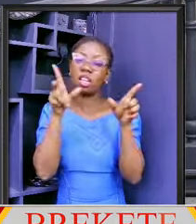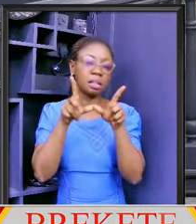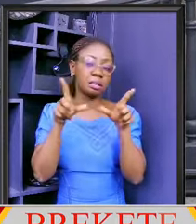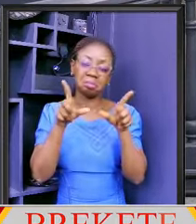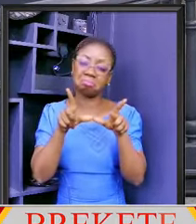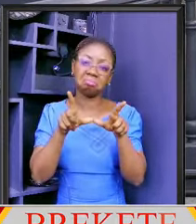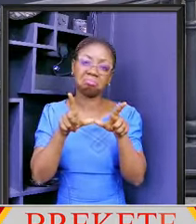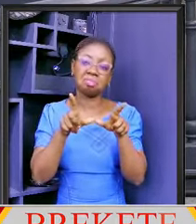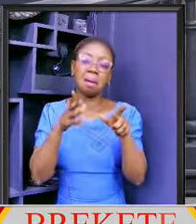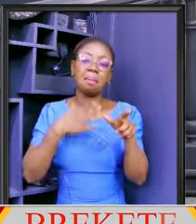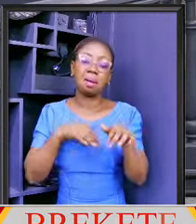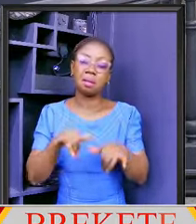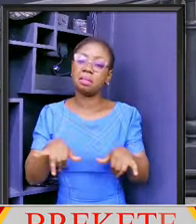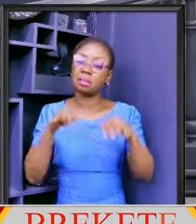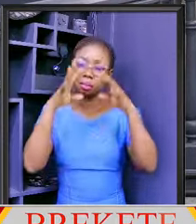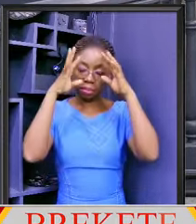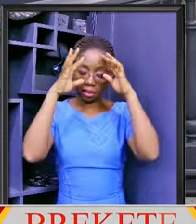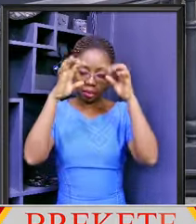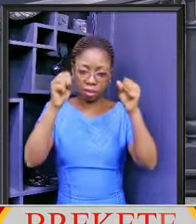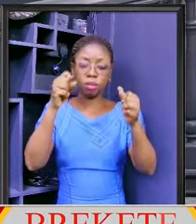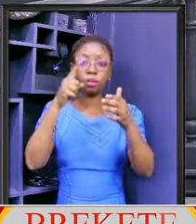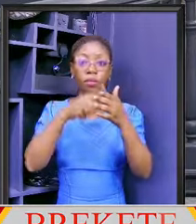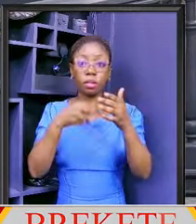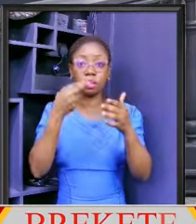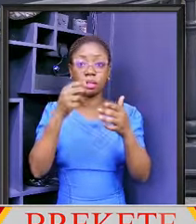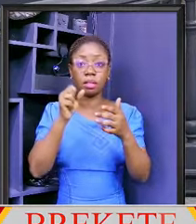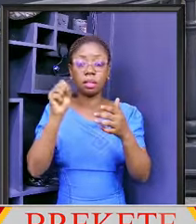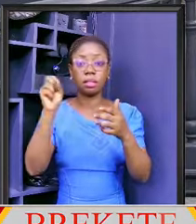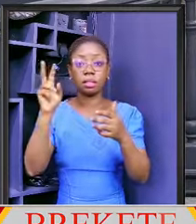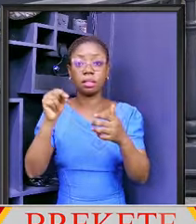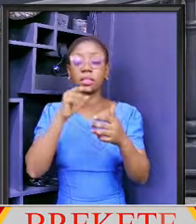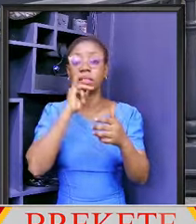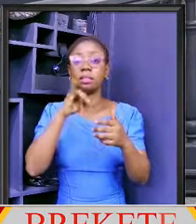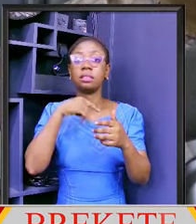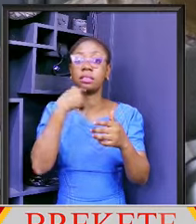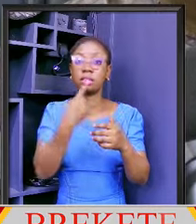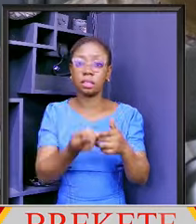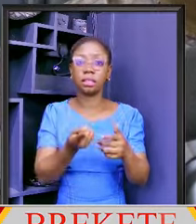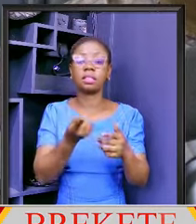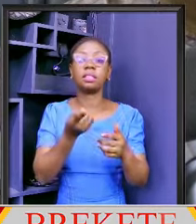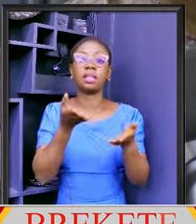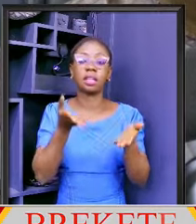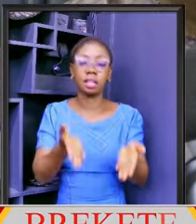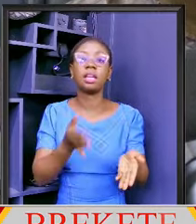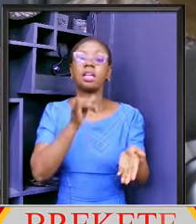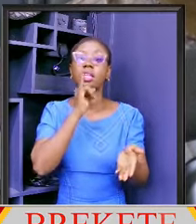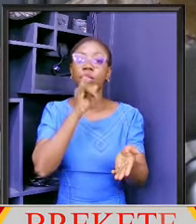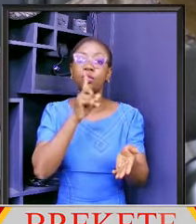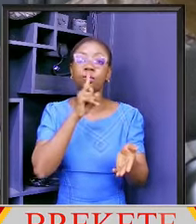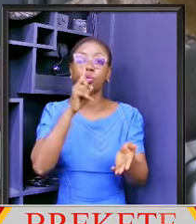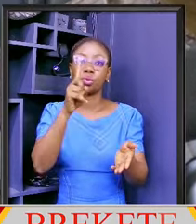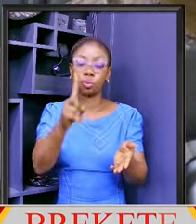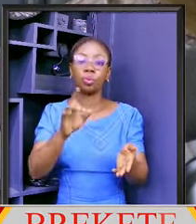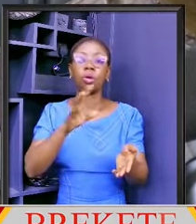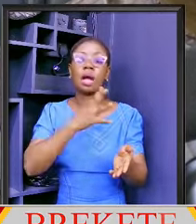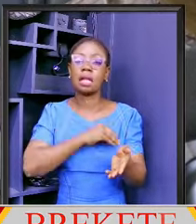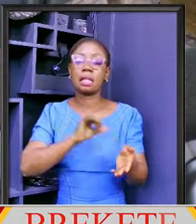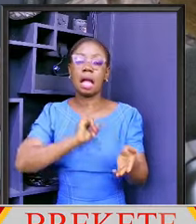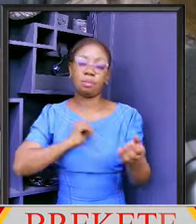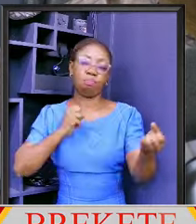So my ordinary president, what Hassan is saying here is, and we, I support on that,